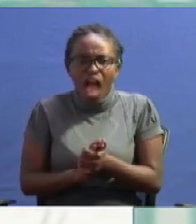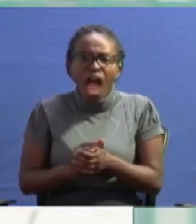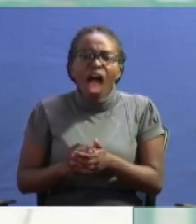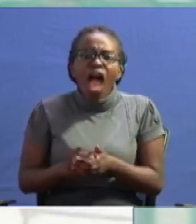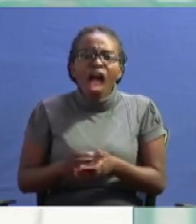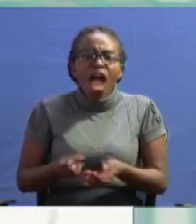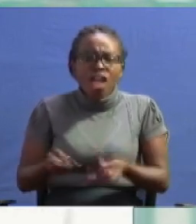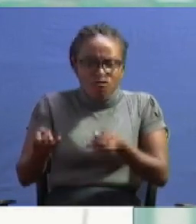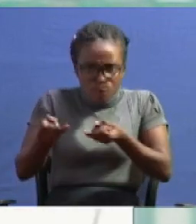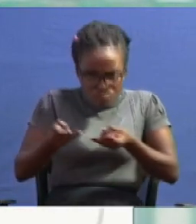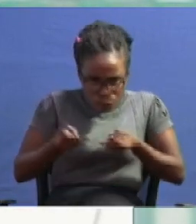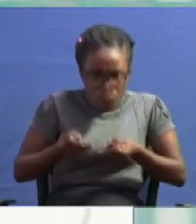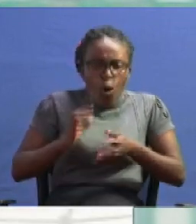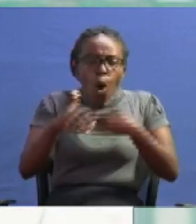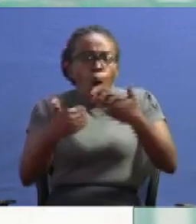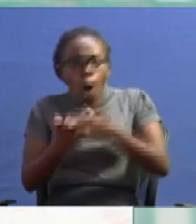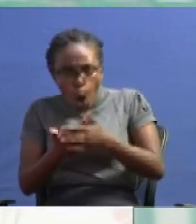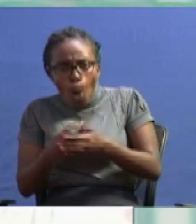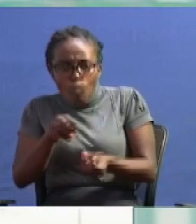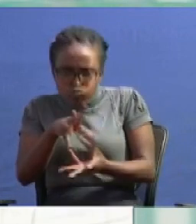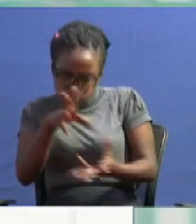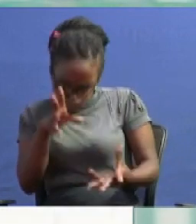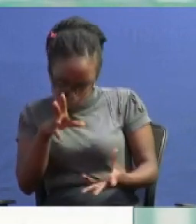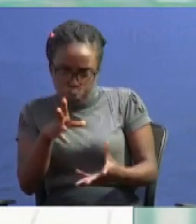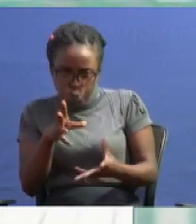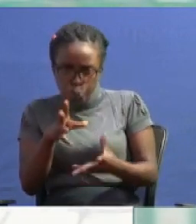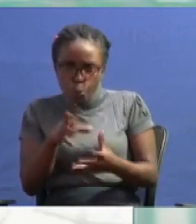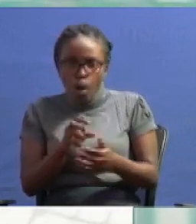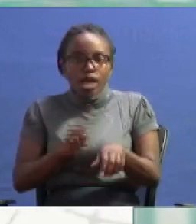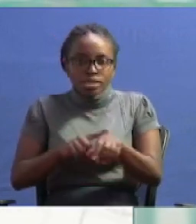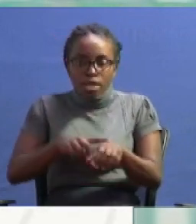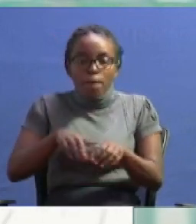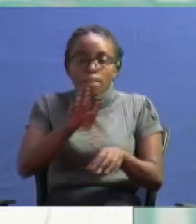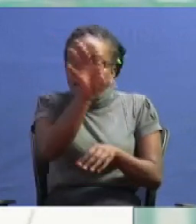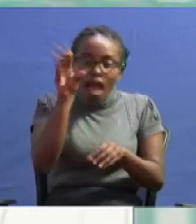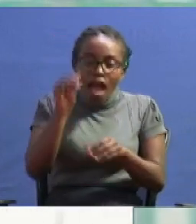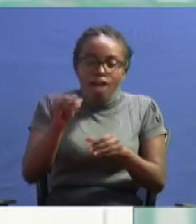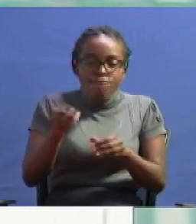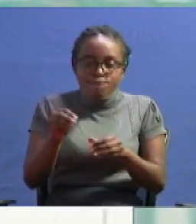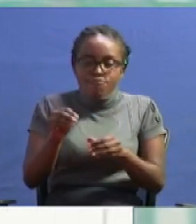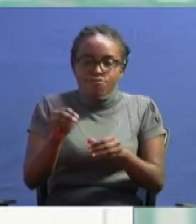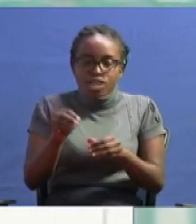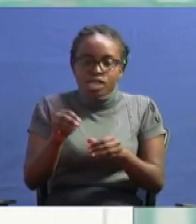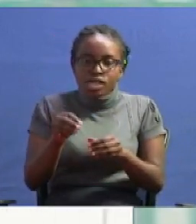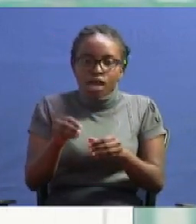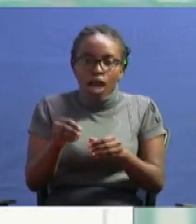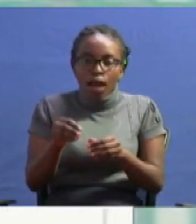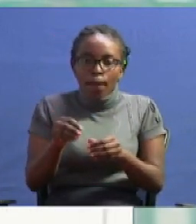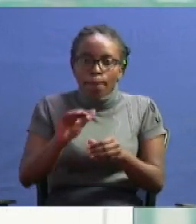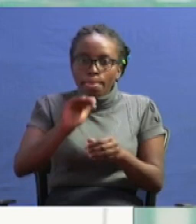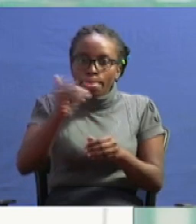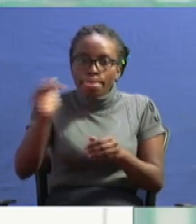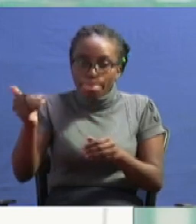I want us to look at the most prosperous countries in Africa. We are saying that our target is to, tax,